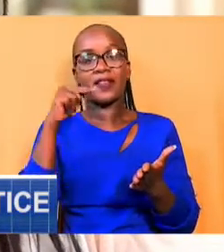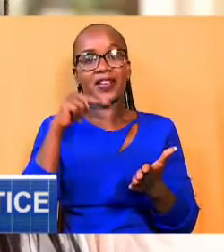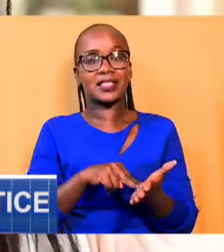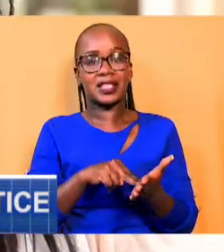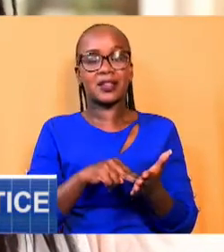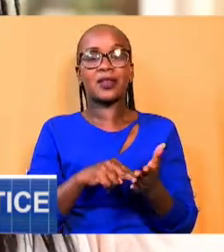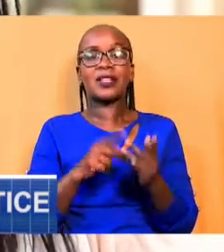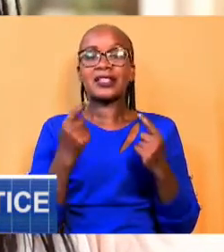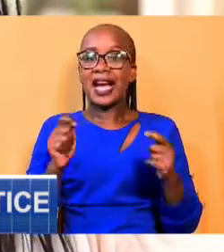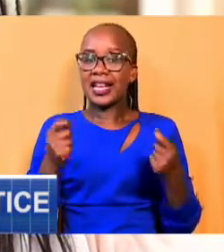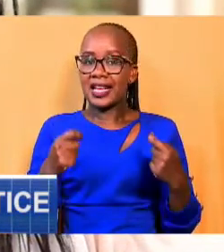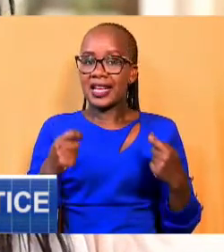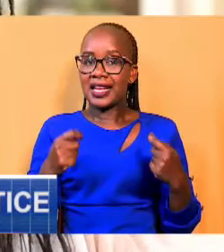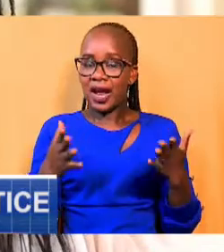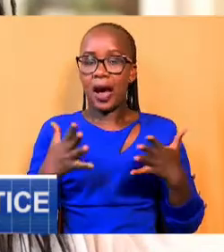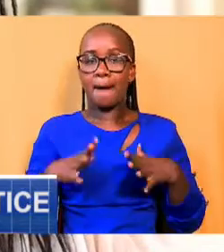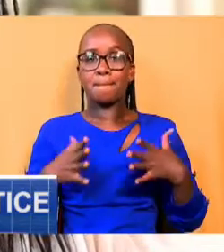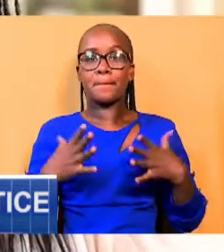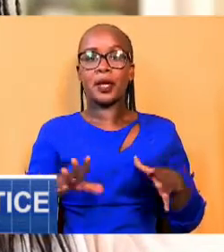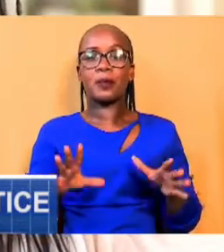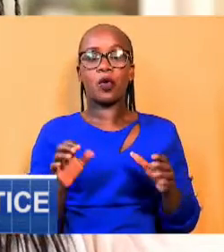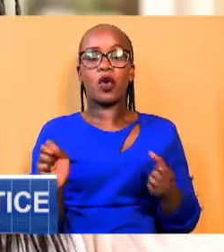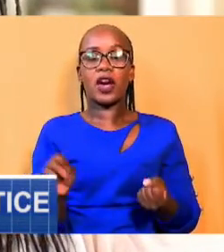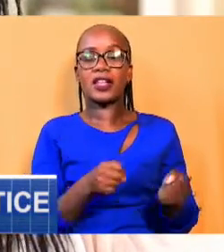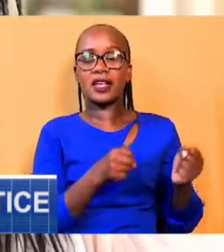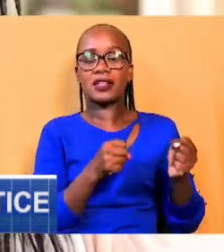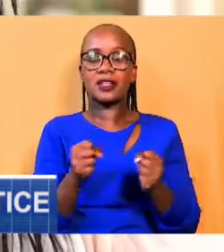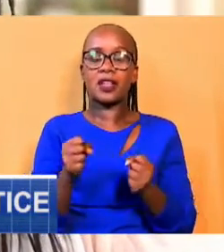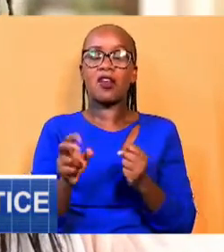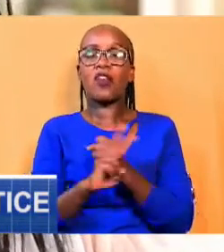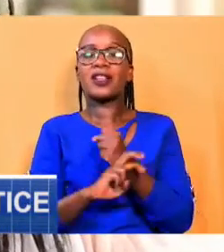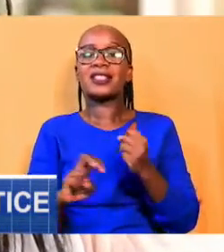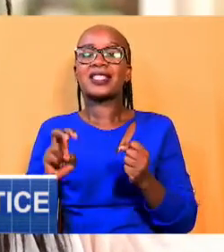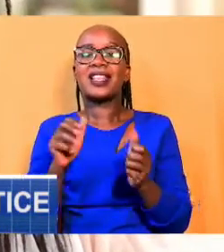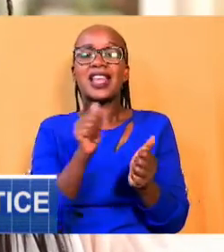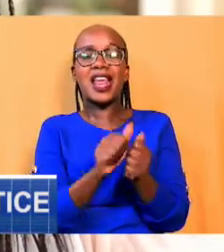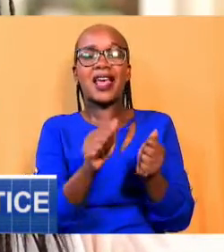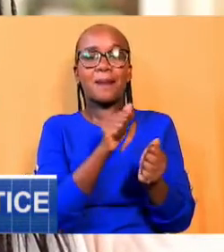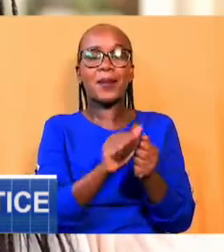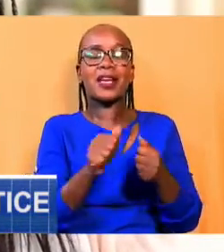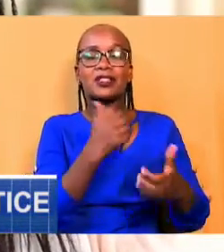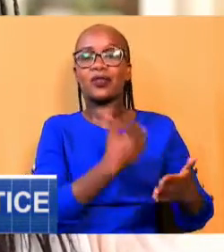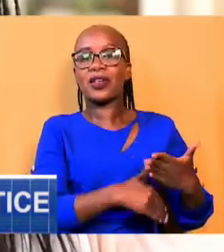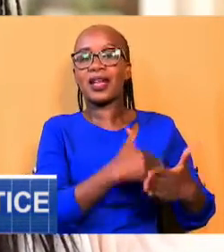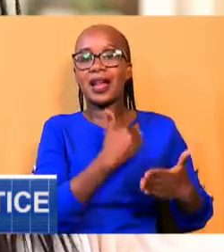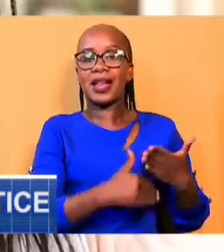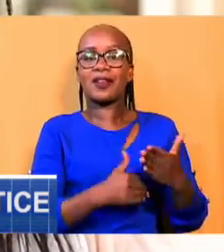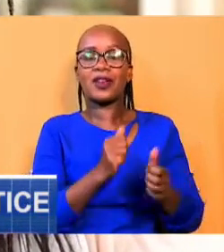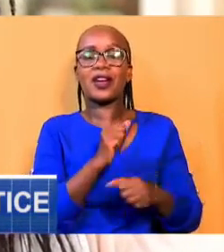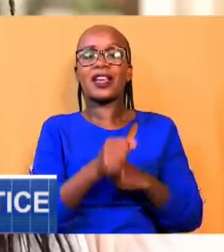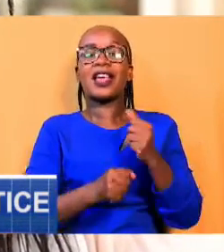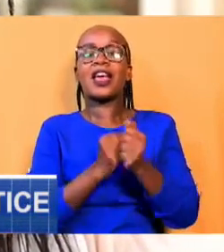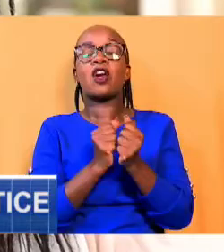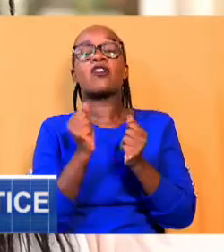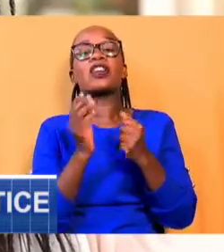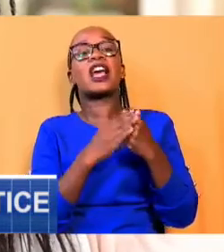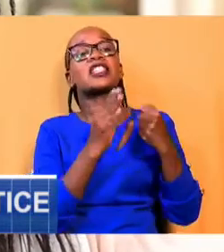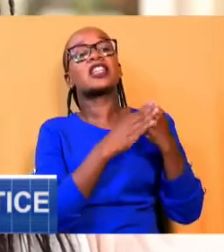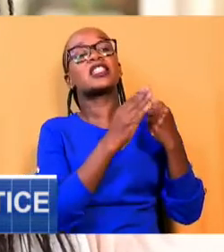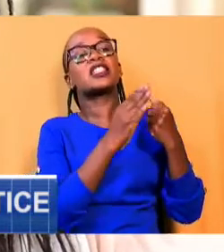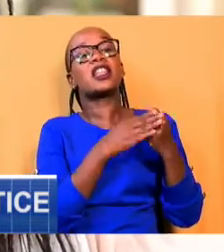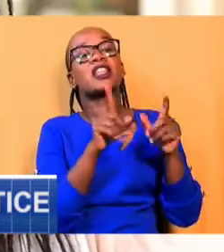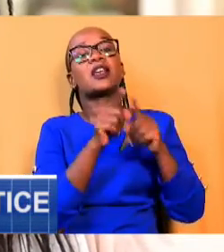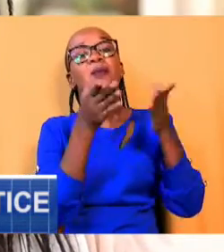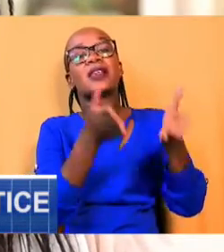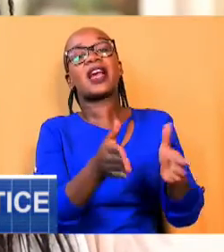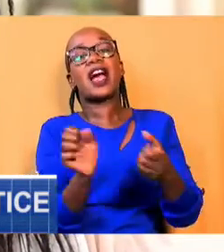stand trial. And that's how we are ending up with people in the system for stealing maize from a neighbor in 1999.